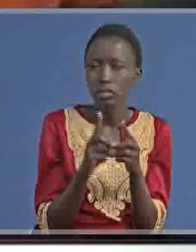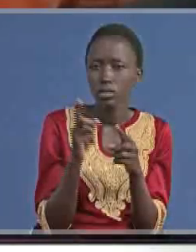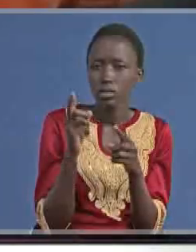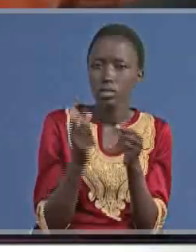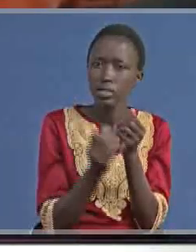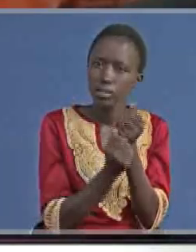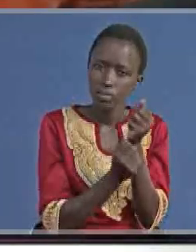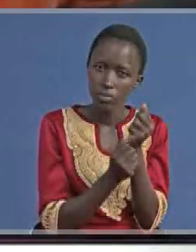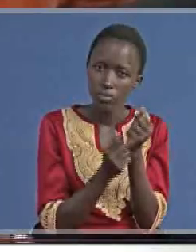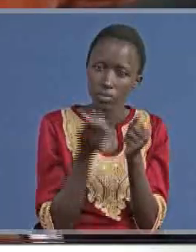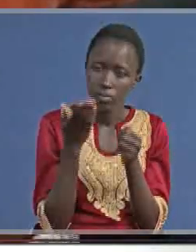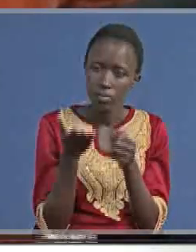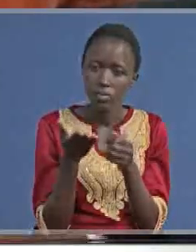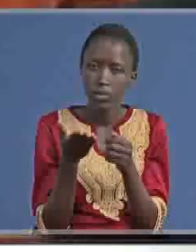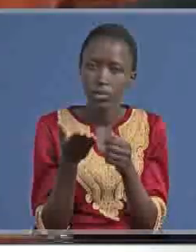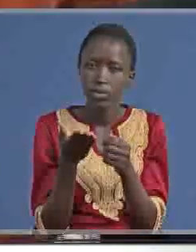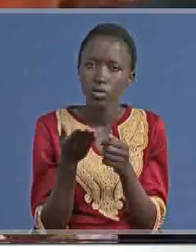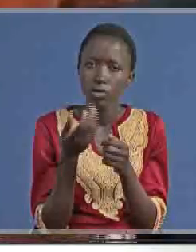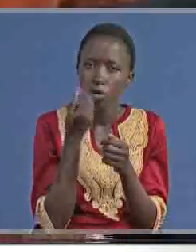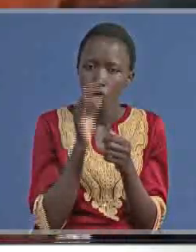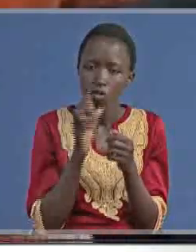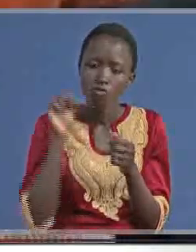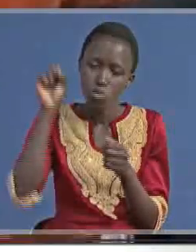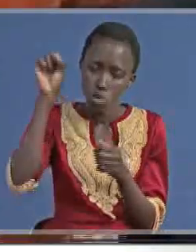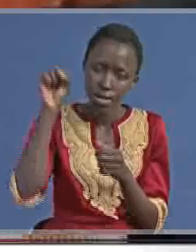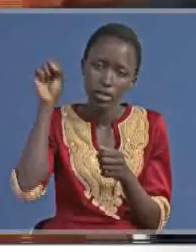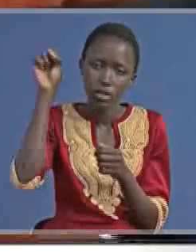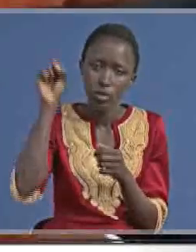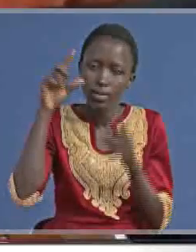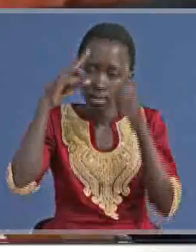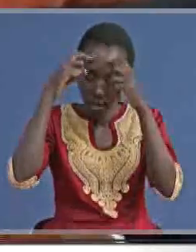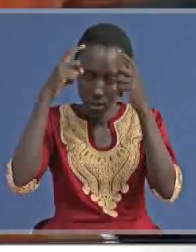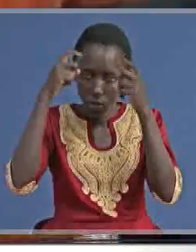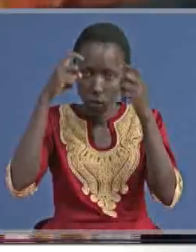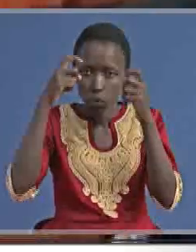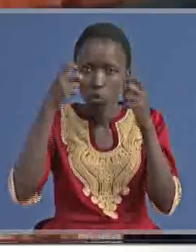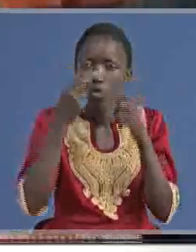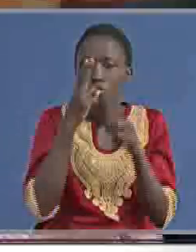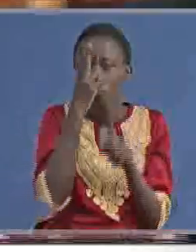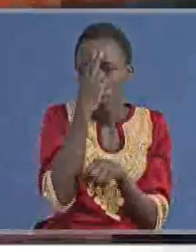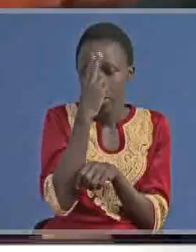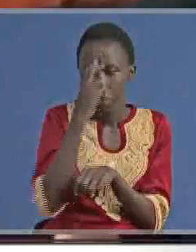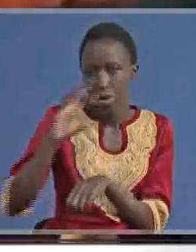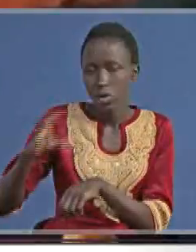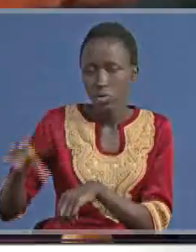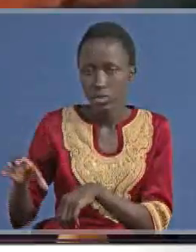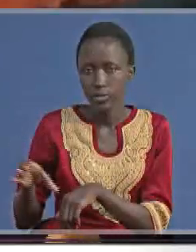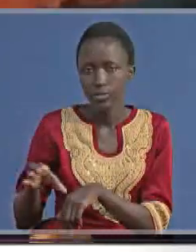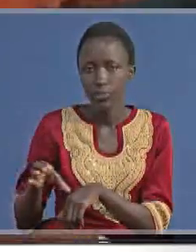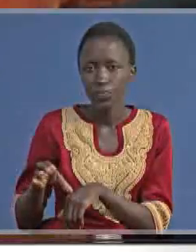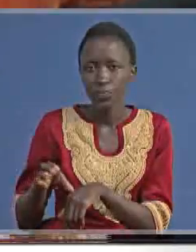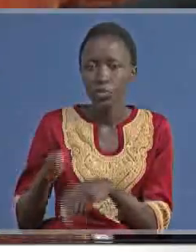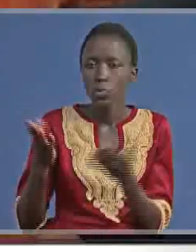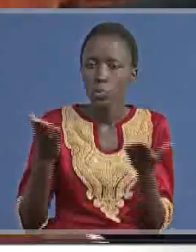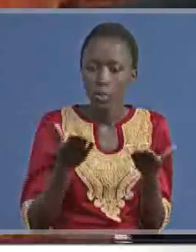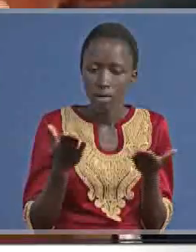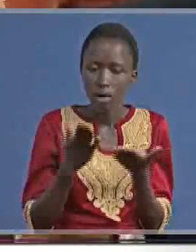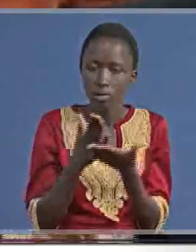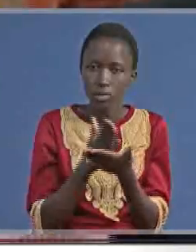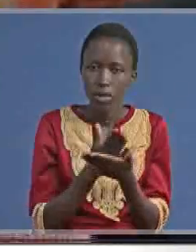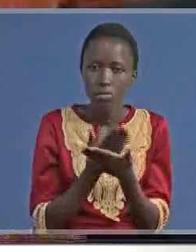conservation, there was a thread of political succession of the Narok County, where